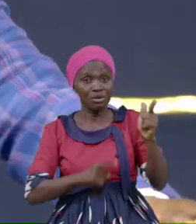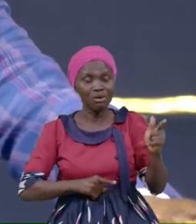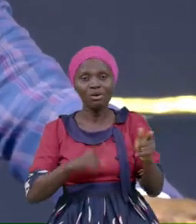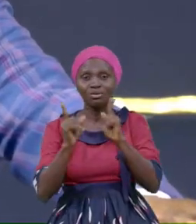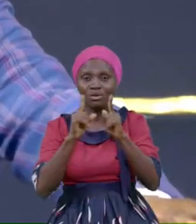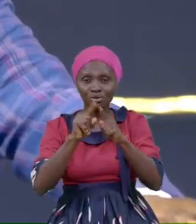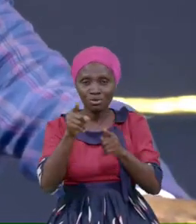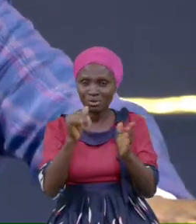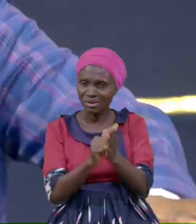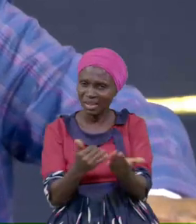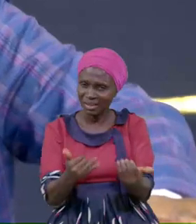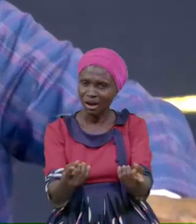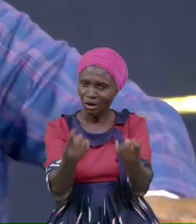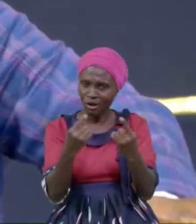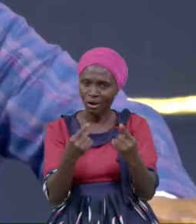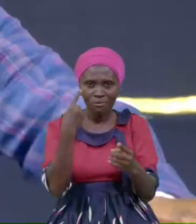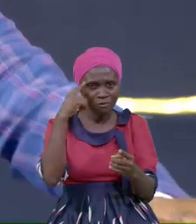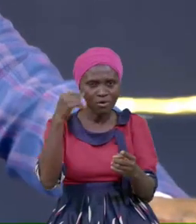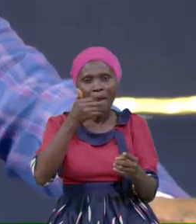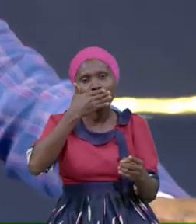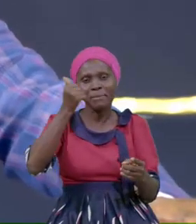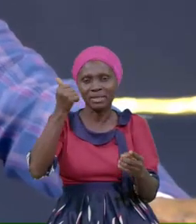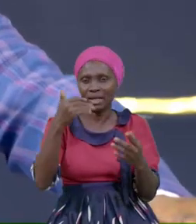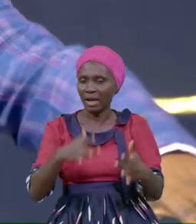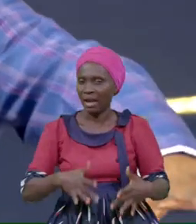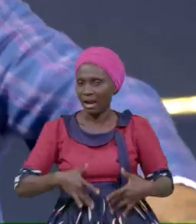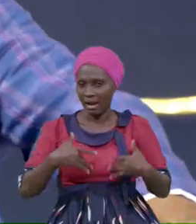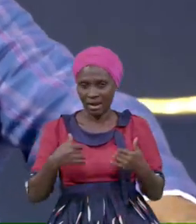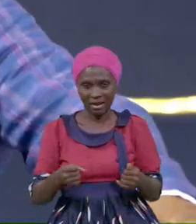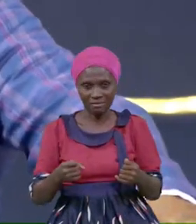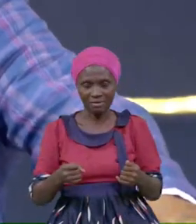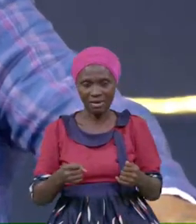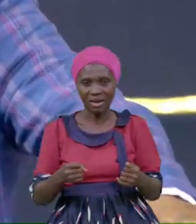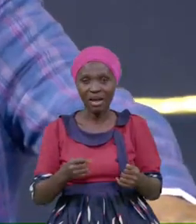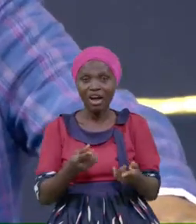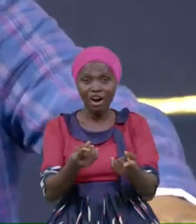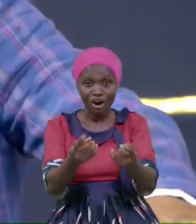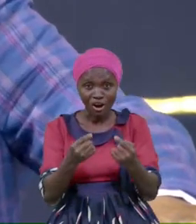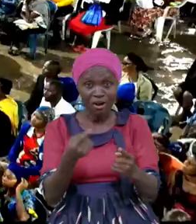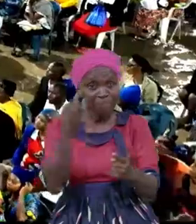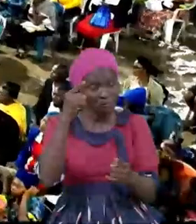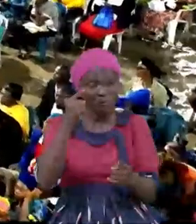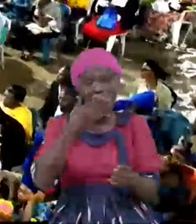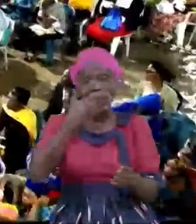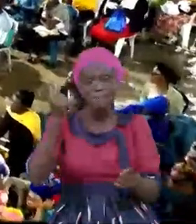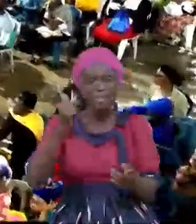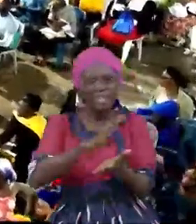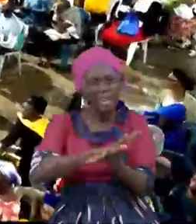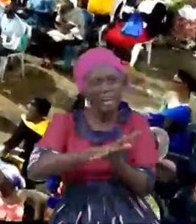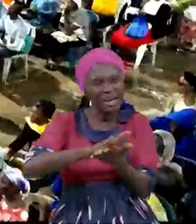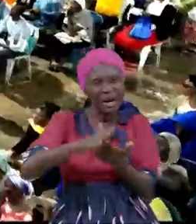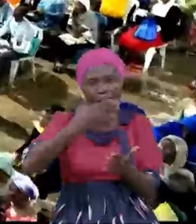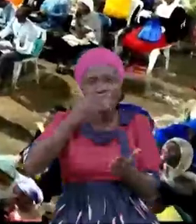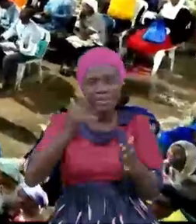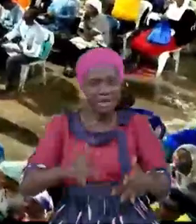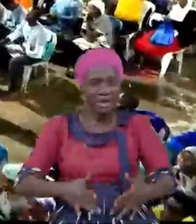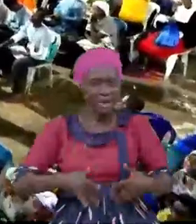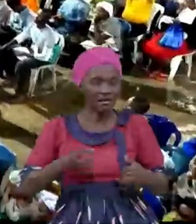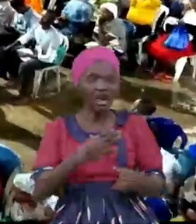life. Come for a better life. I said, come for a cleaner life, and touch